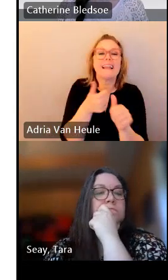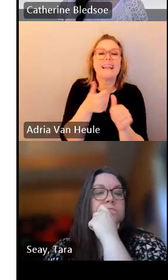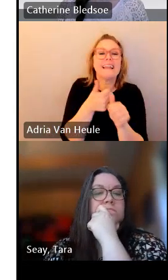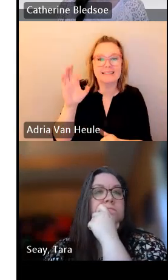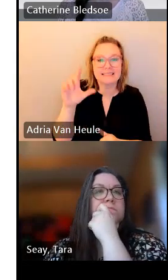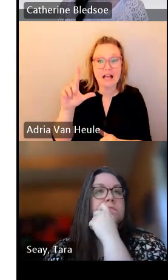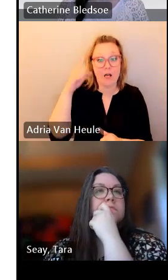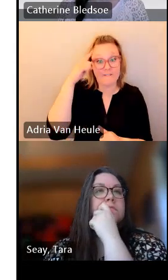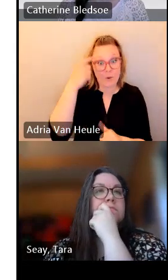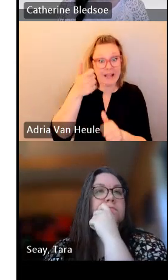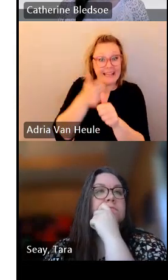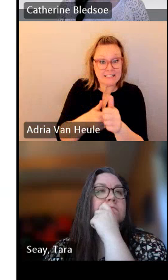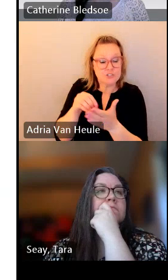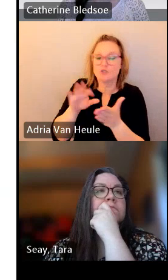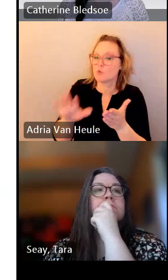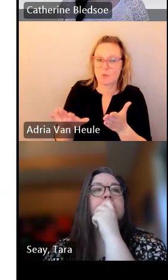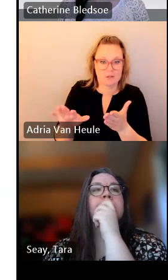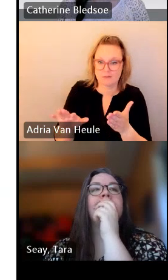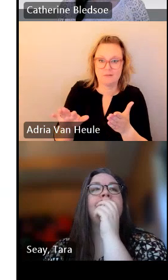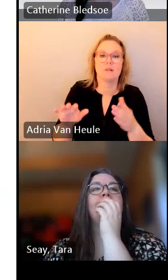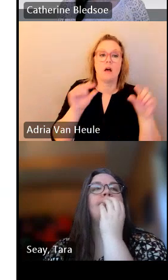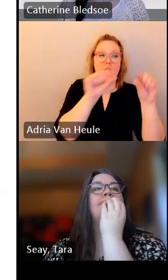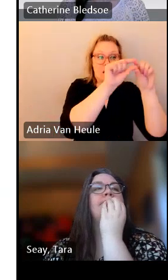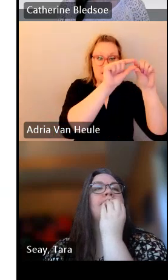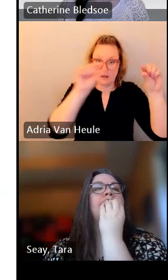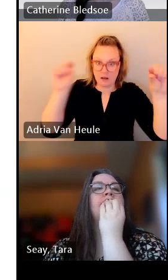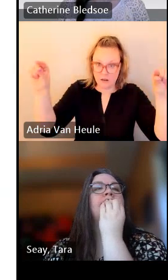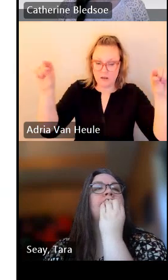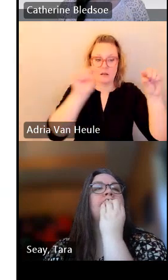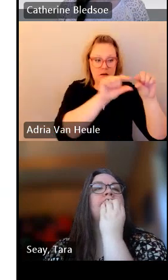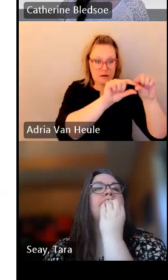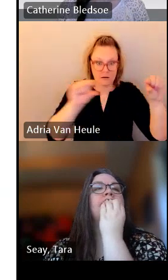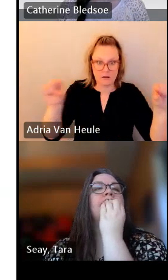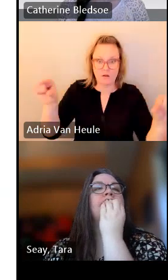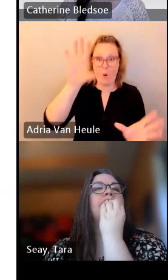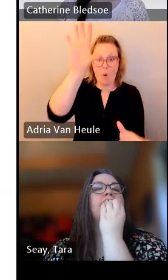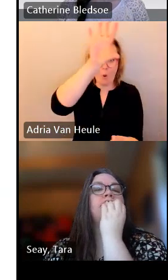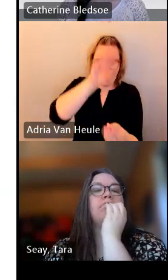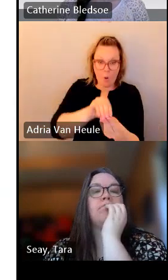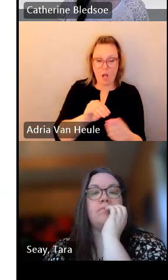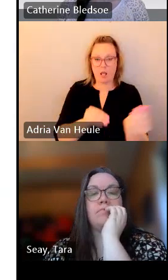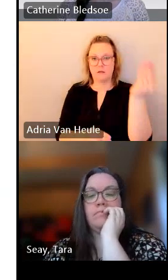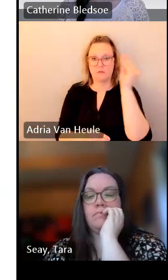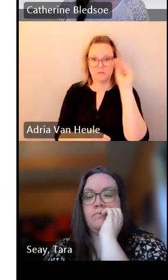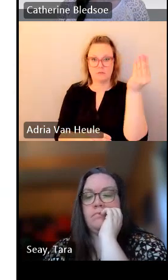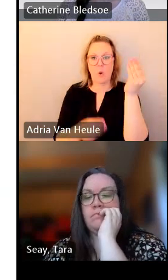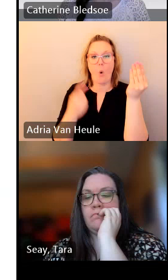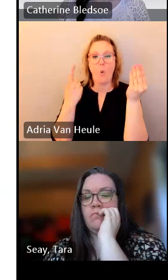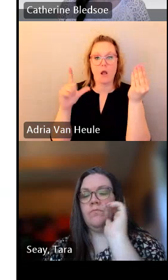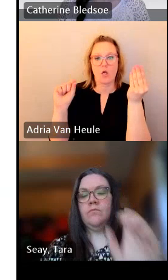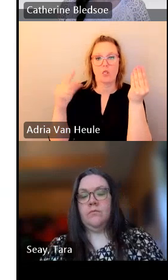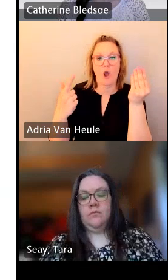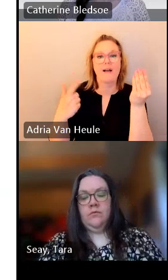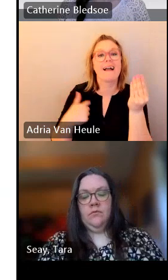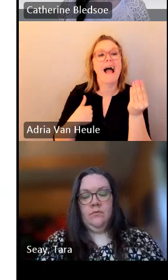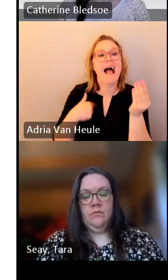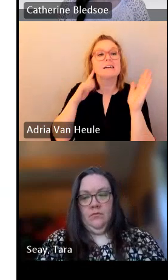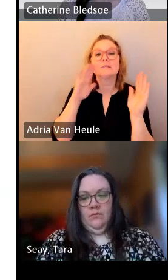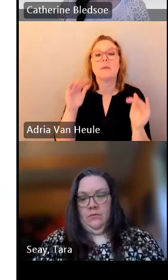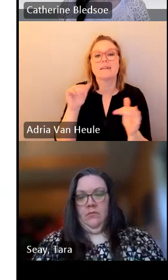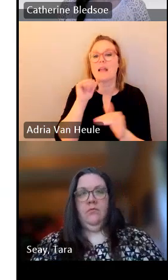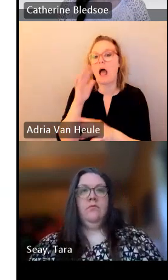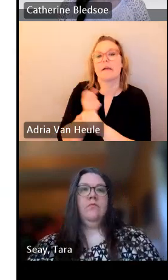on one log, and then you'll just send it at the end. So realistically, I don't anticipate receiving these logs until later in the summer.